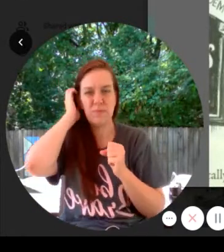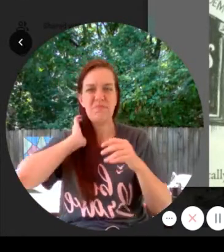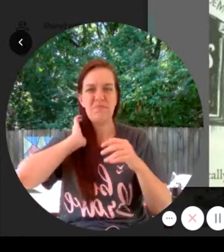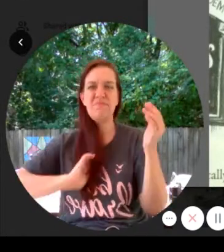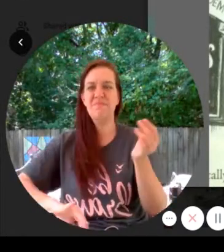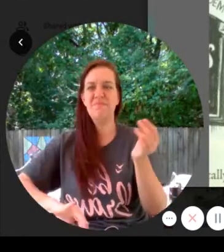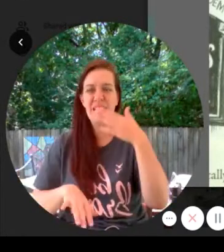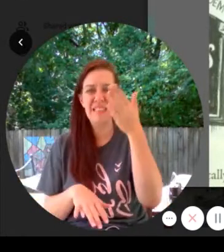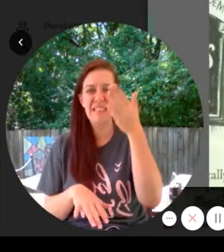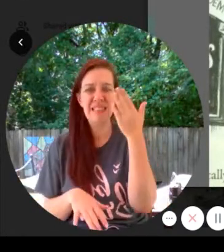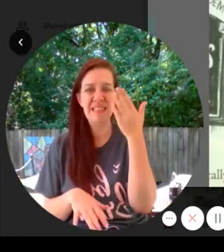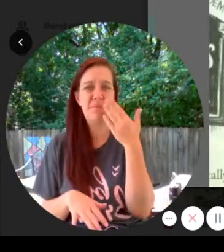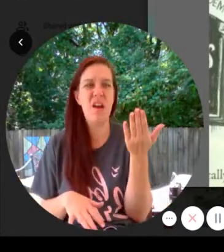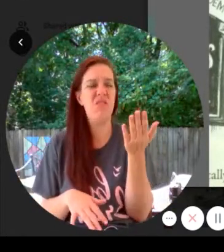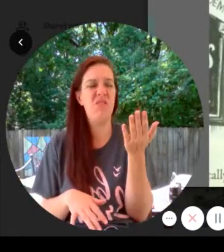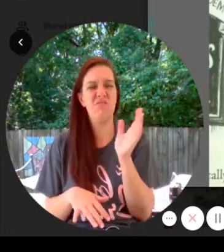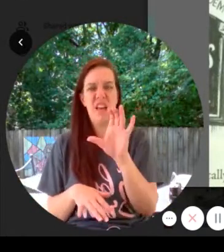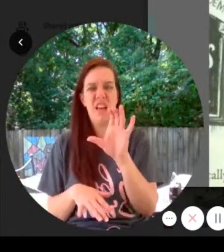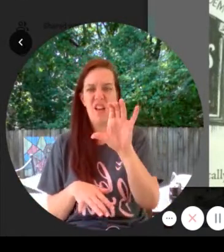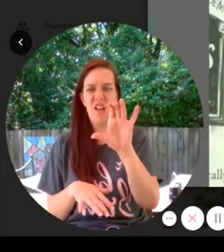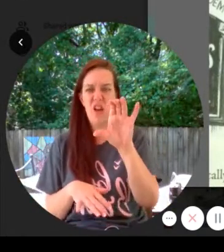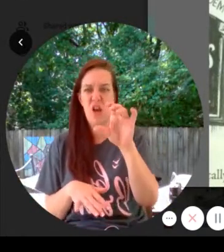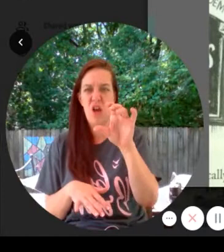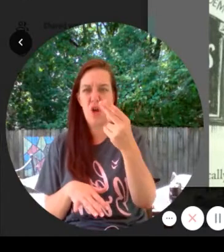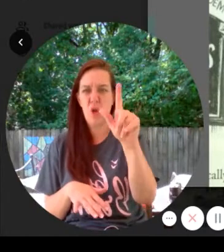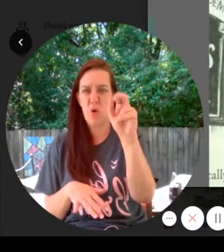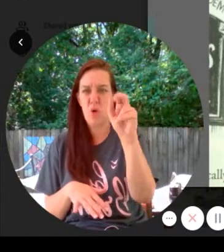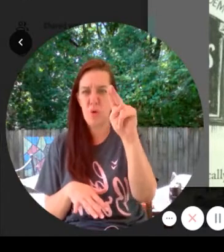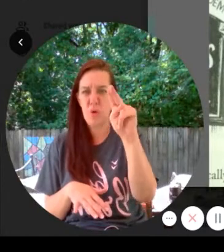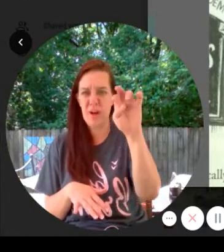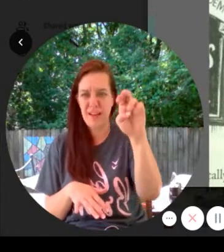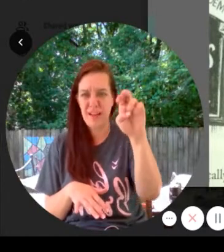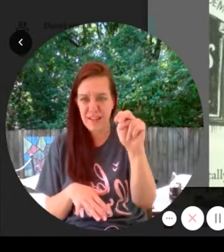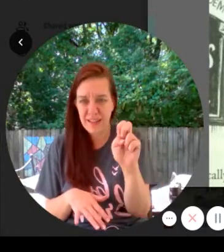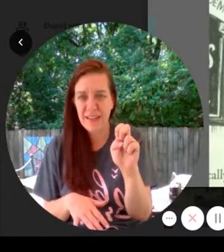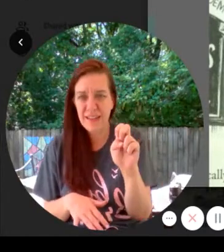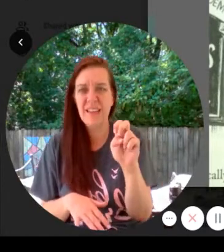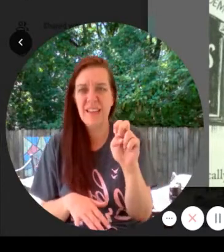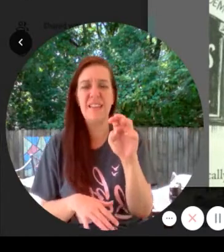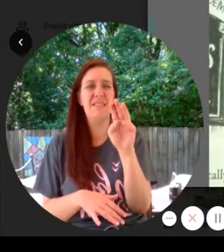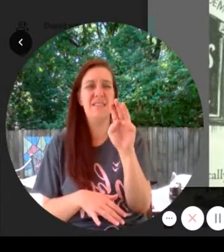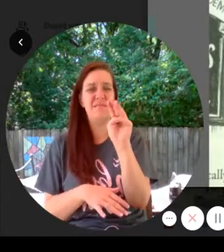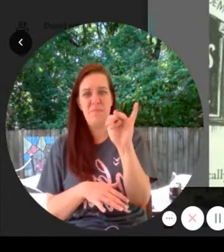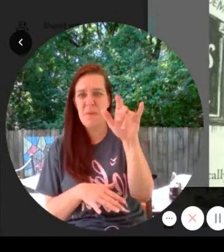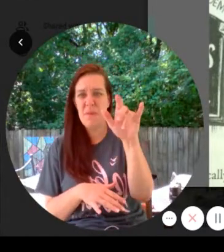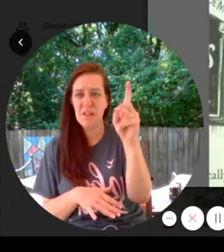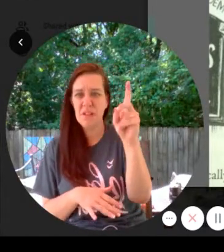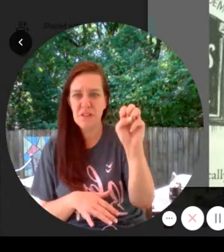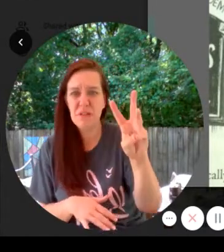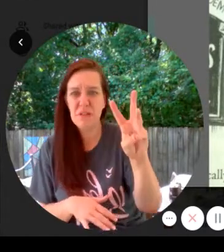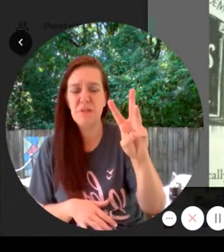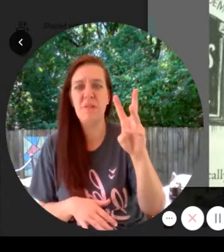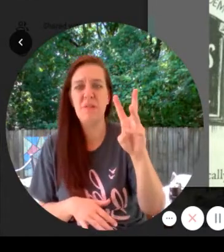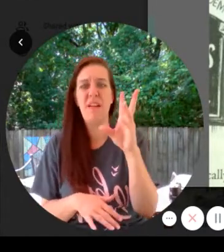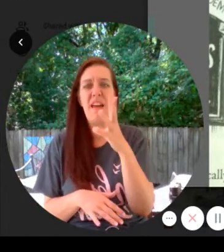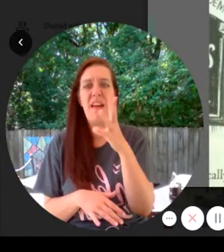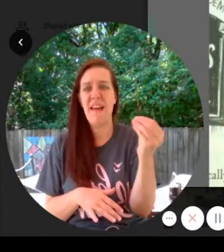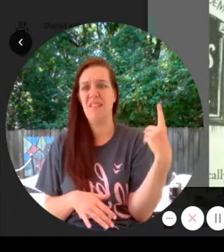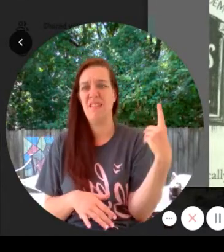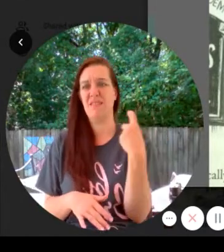smelled of chlorine, mildew, and the cologne some older boys